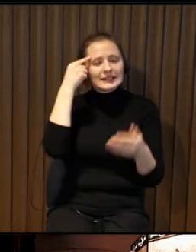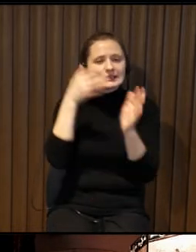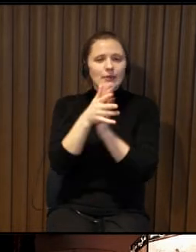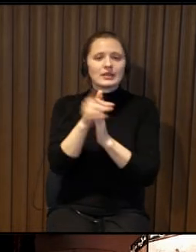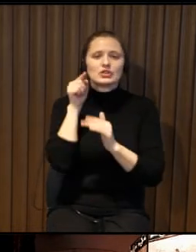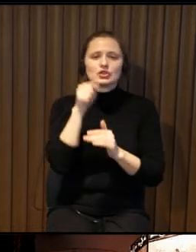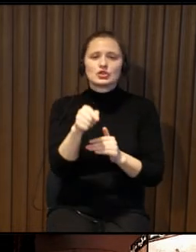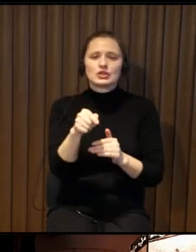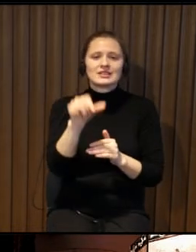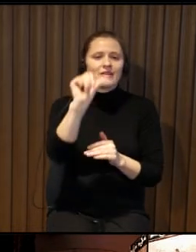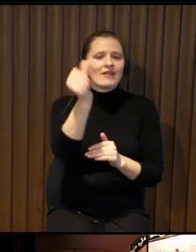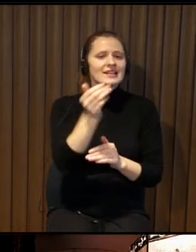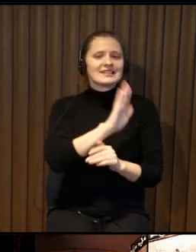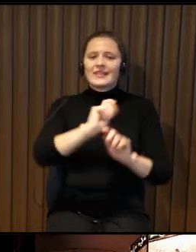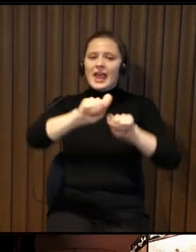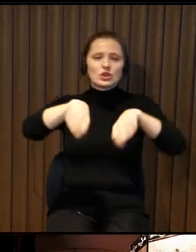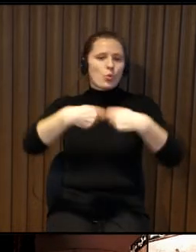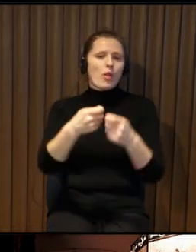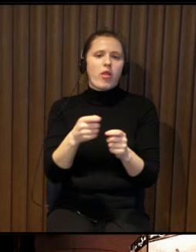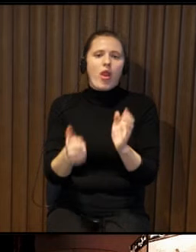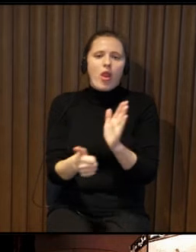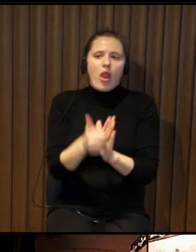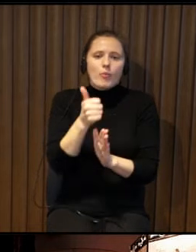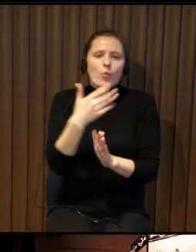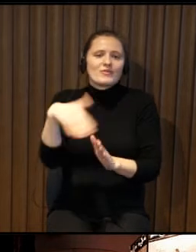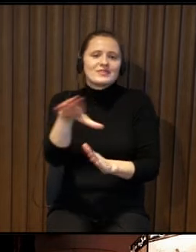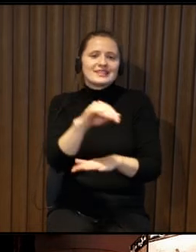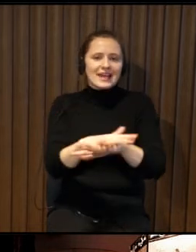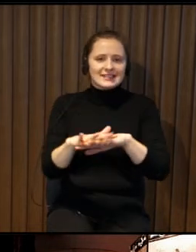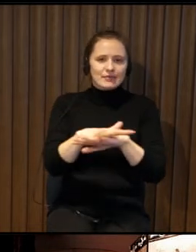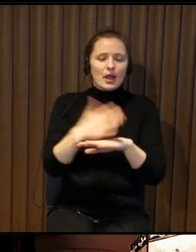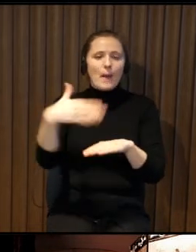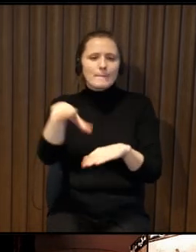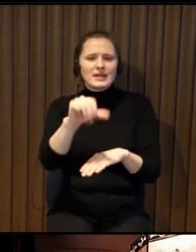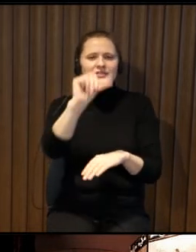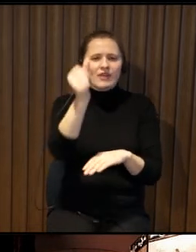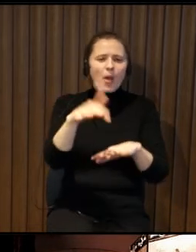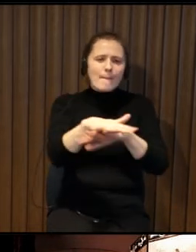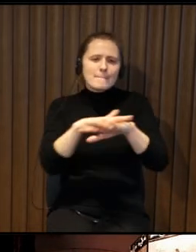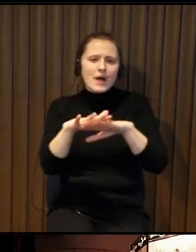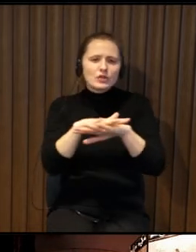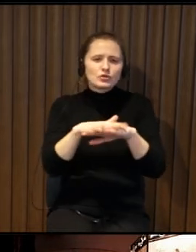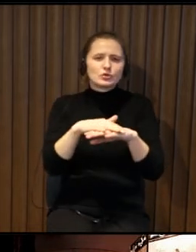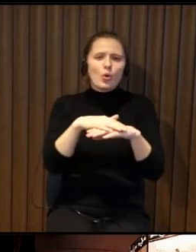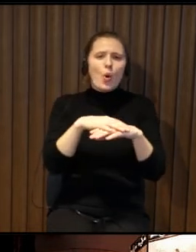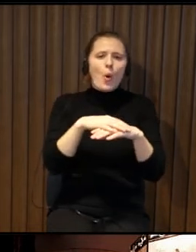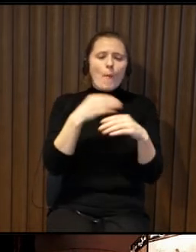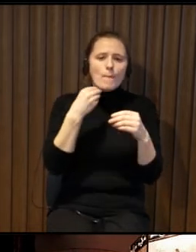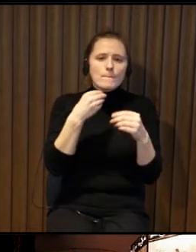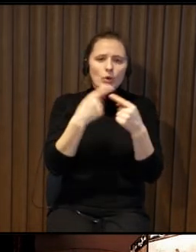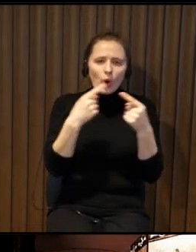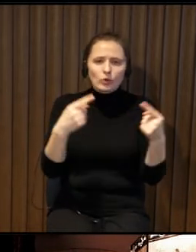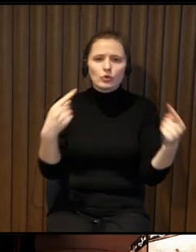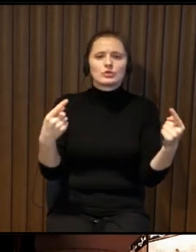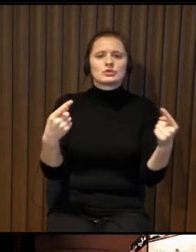Because of this, we have mass production, mass communication, mass marketing, and a popularity push. And this